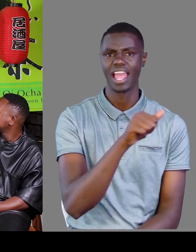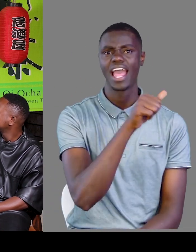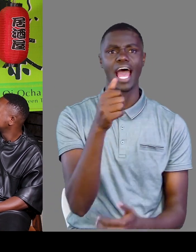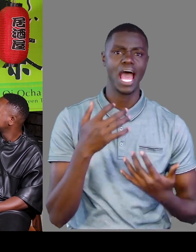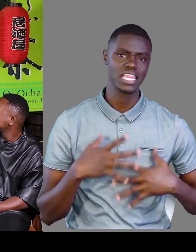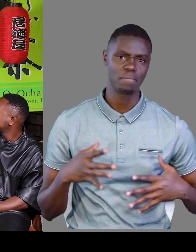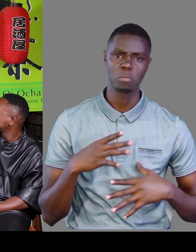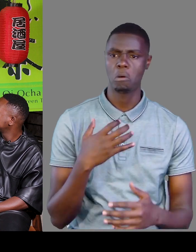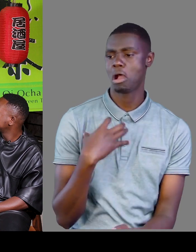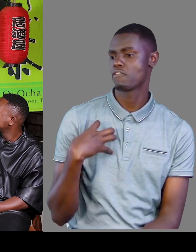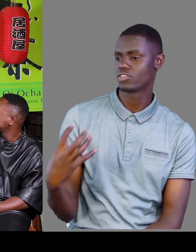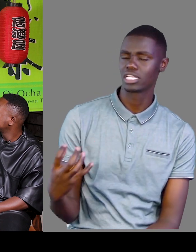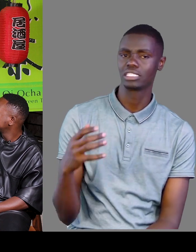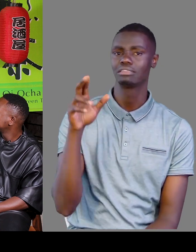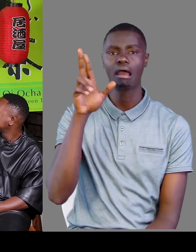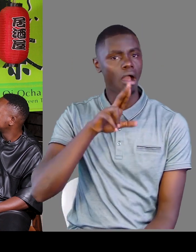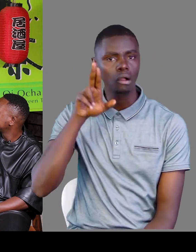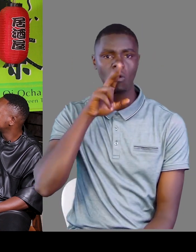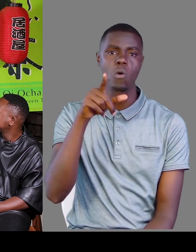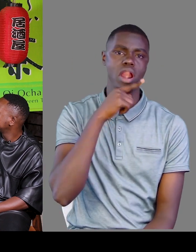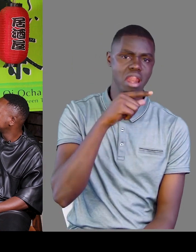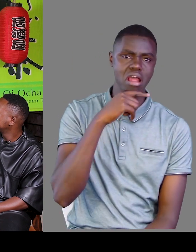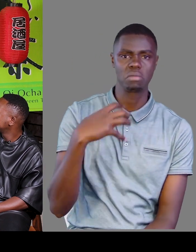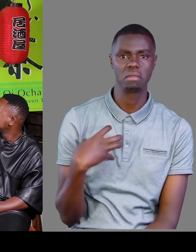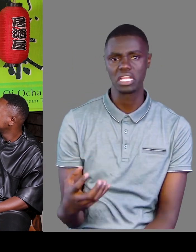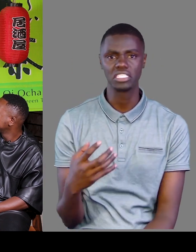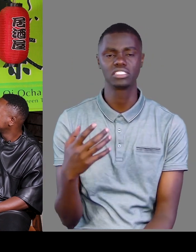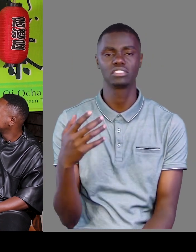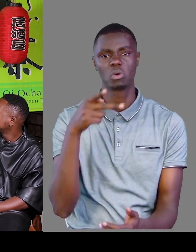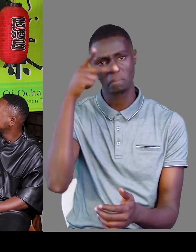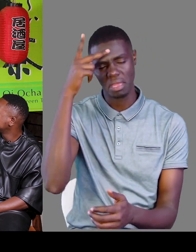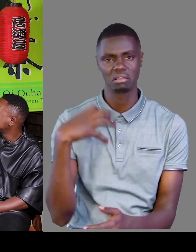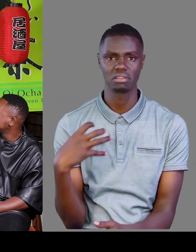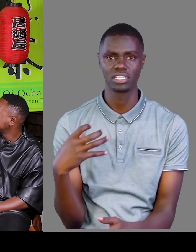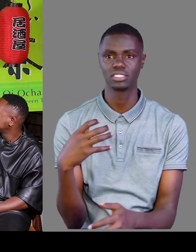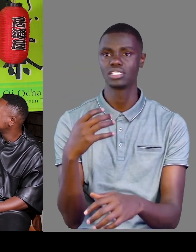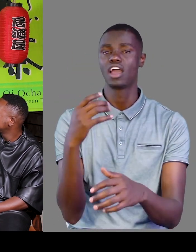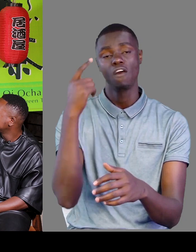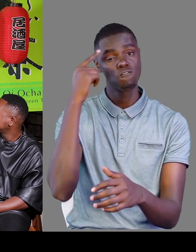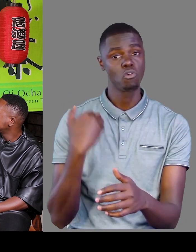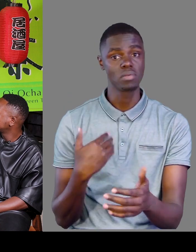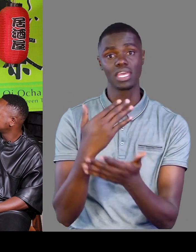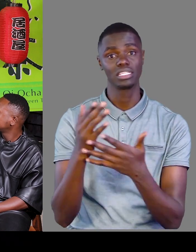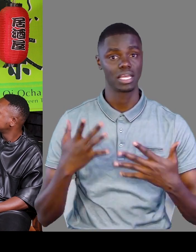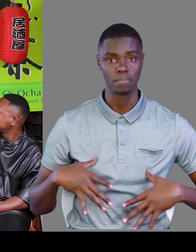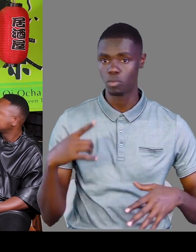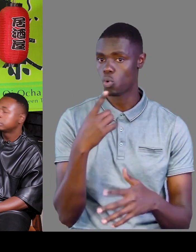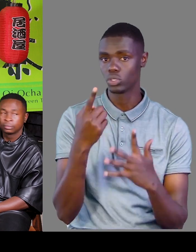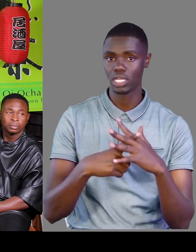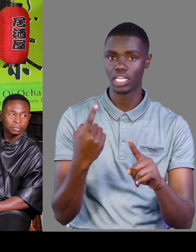guys have maybe rich uncles, rich dads, rich parents, maybe I don't know who. But for me and some of us who have come from